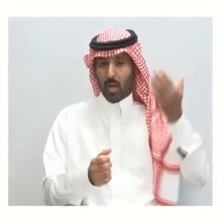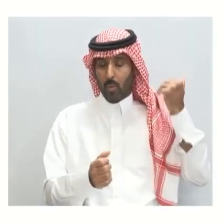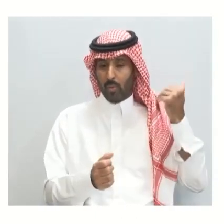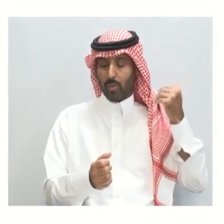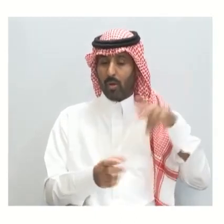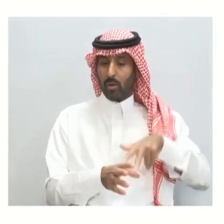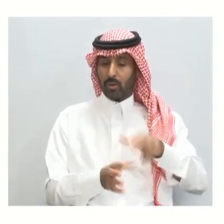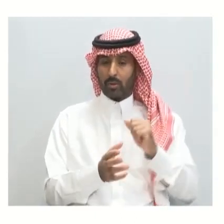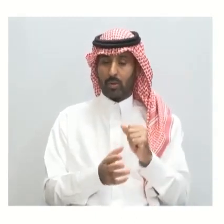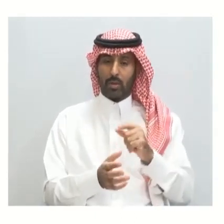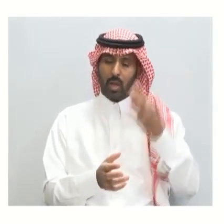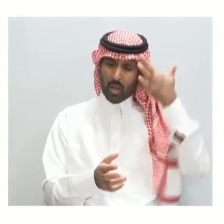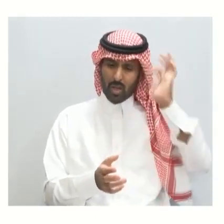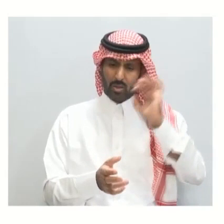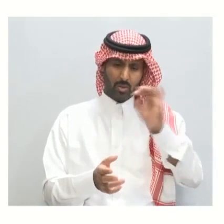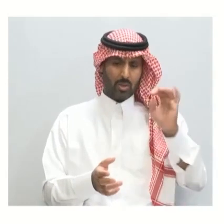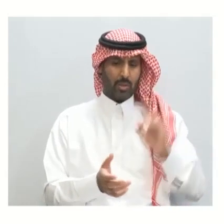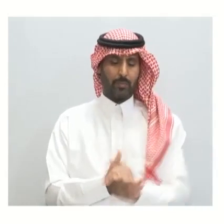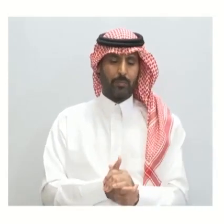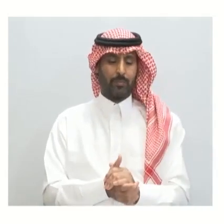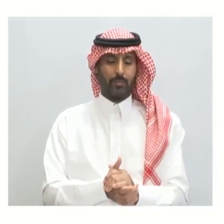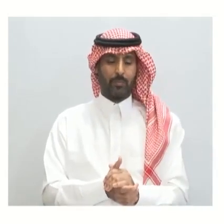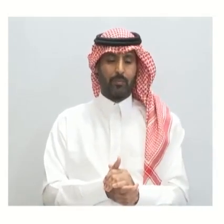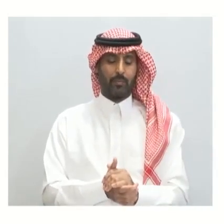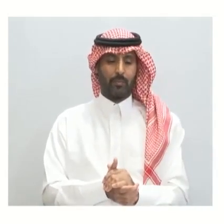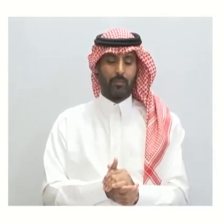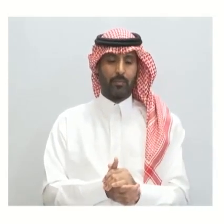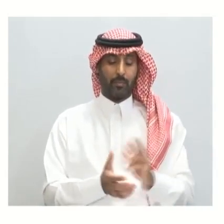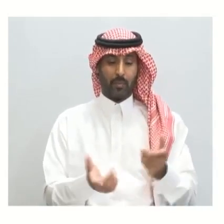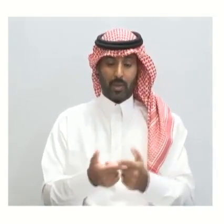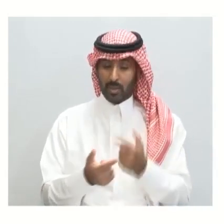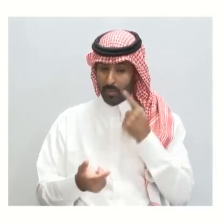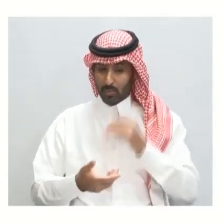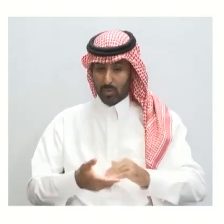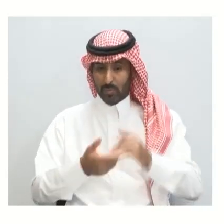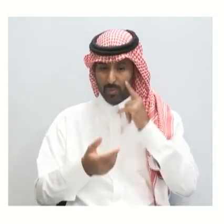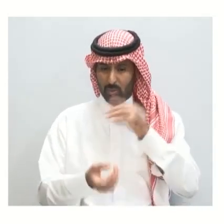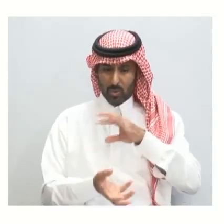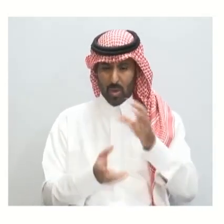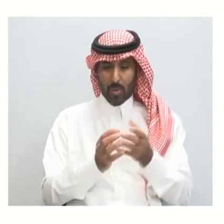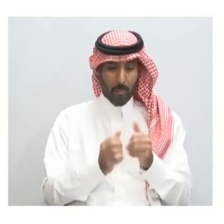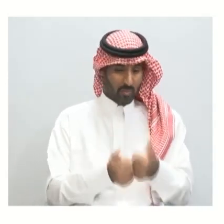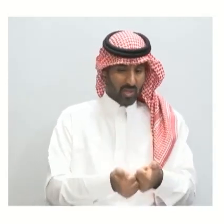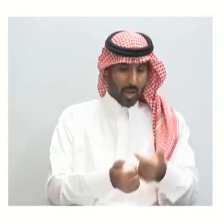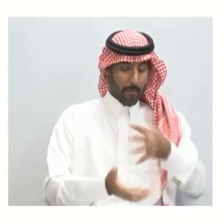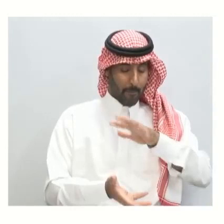can just choose any type of sentence. We can say, for example, here, participate in international competitions.